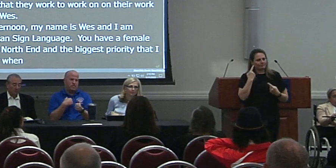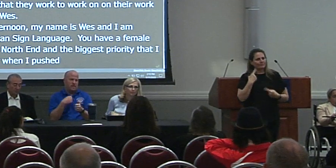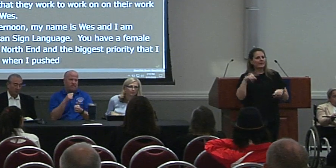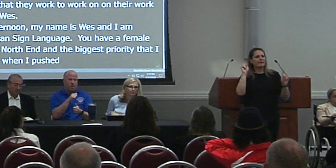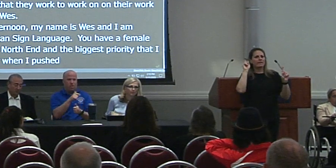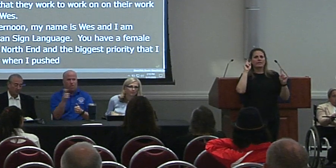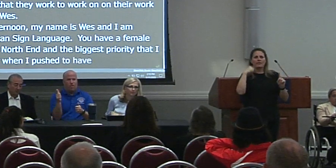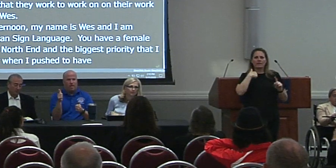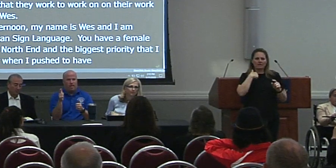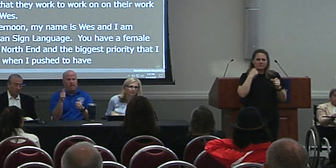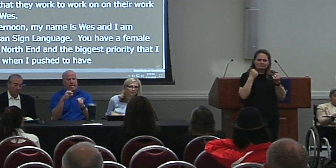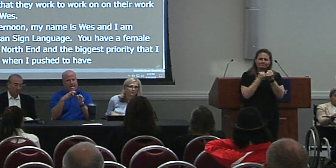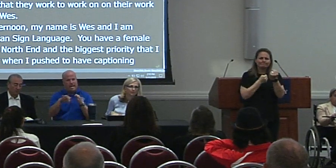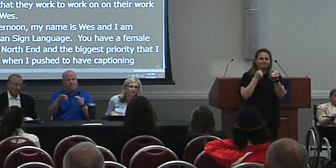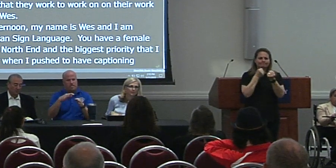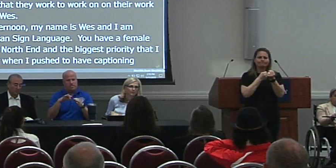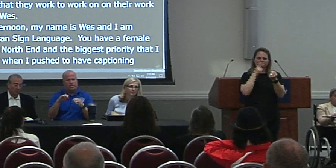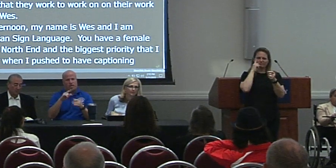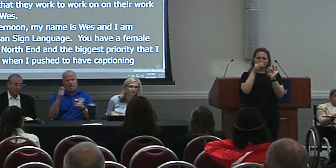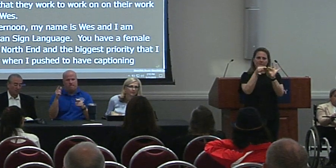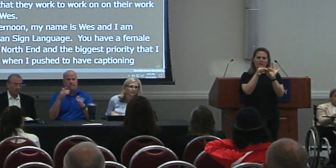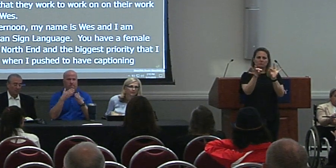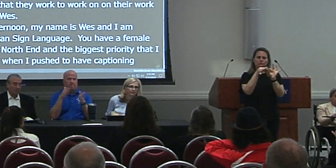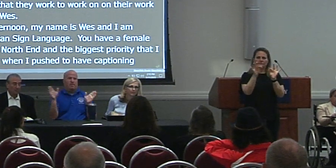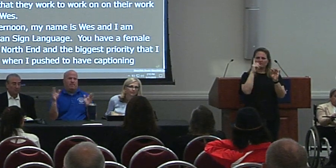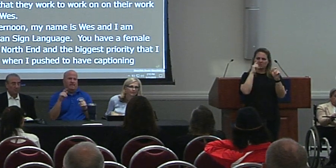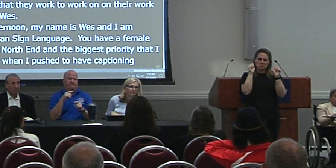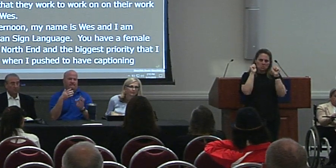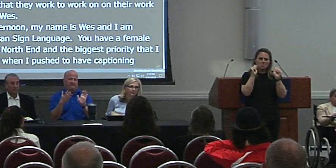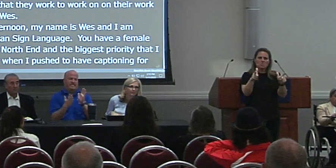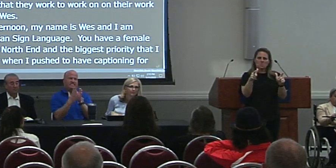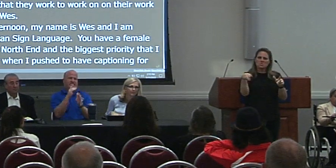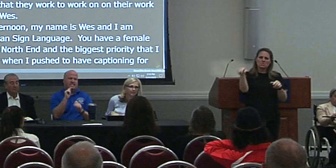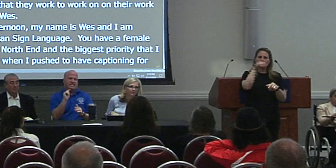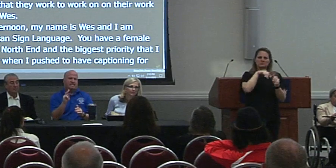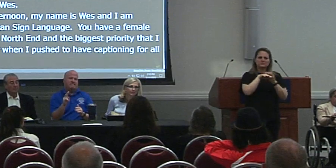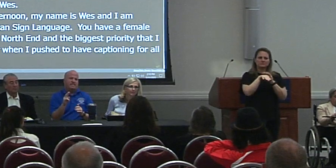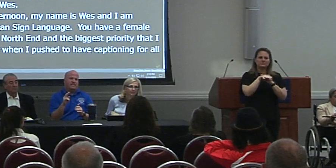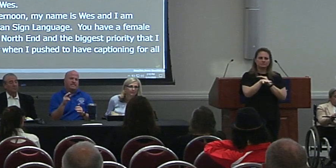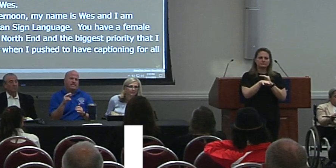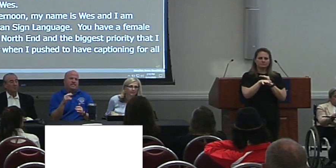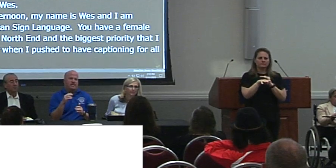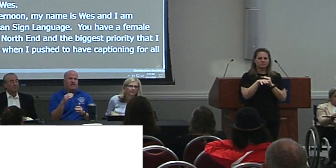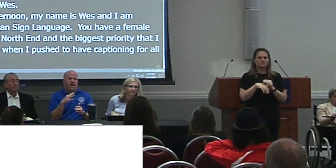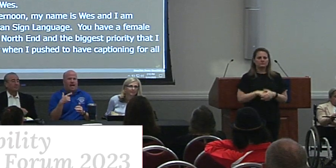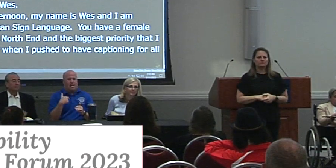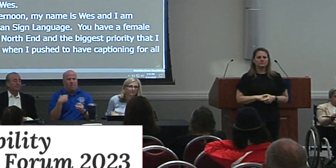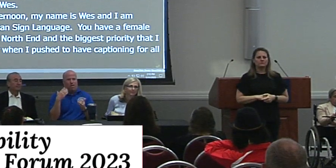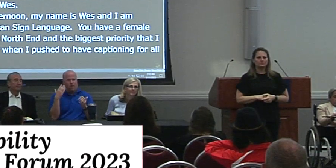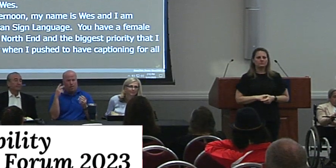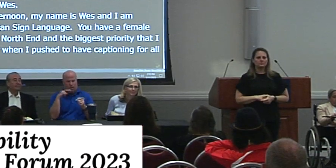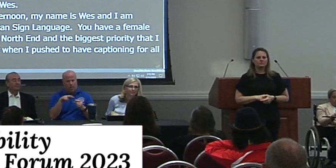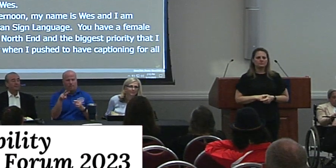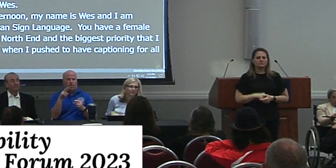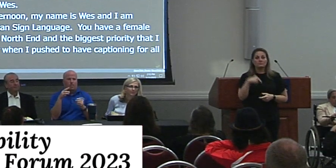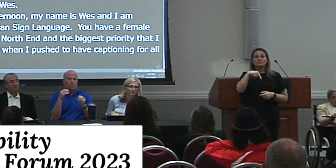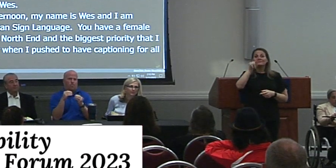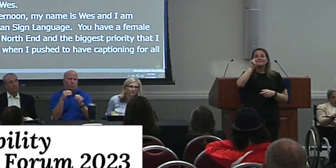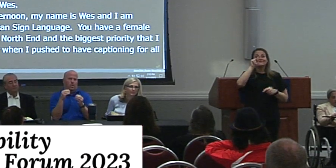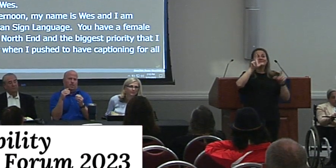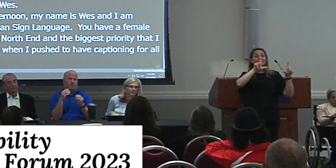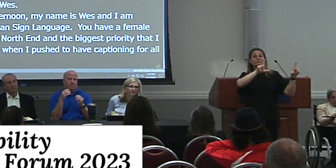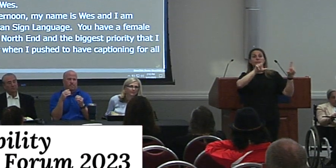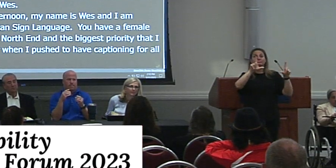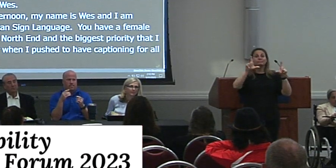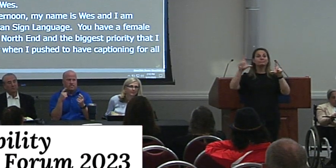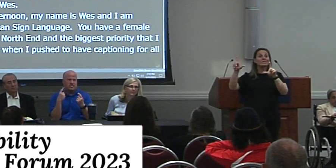have captioning for all of the public-facing TV,